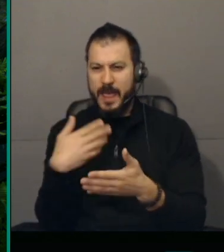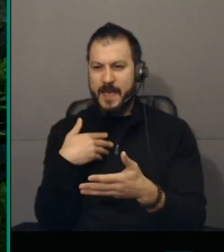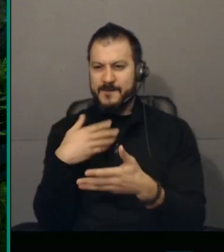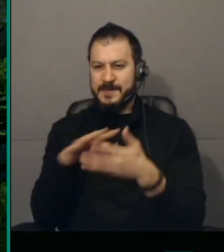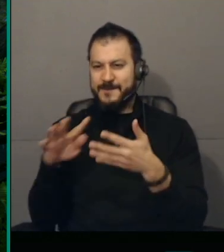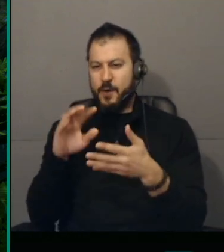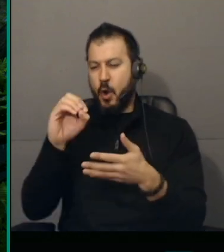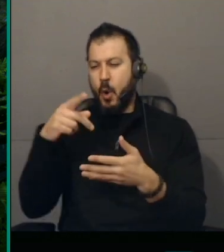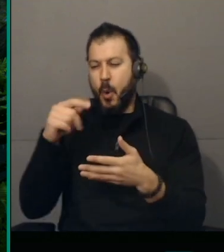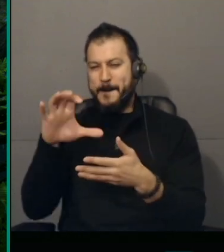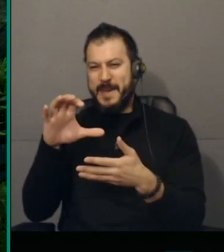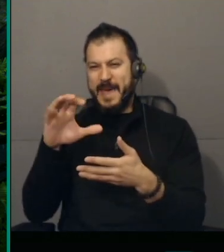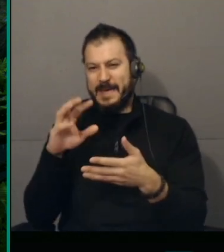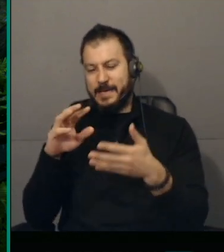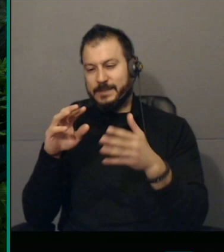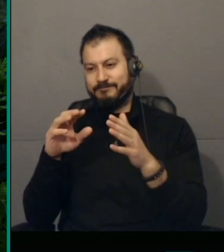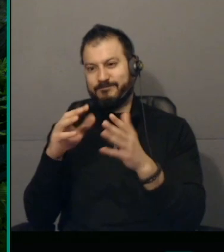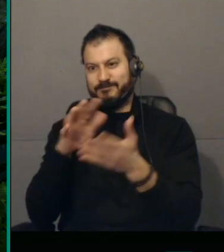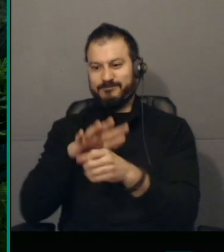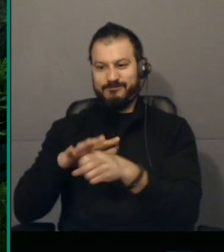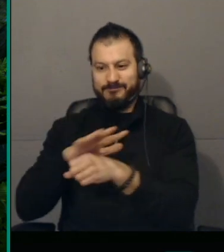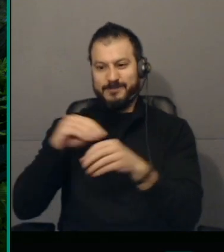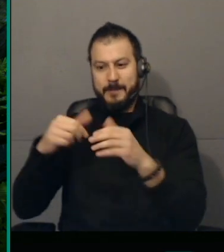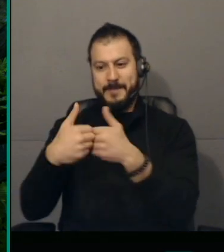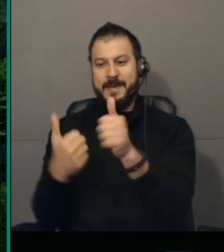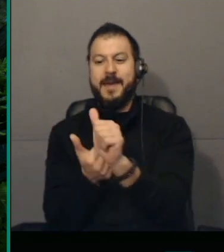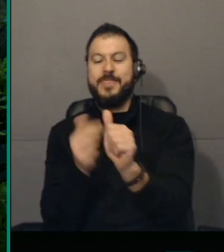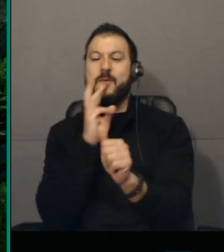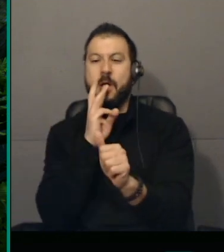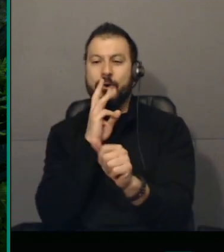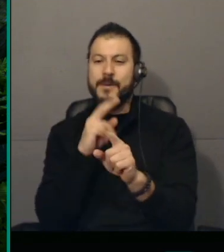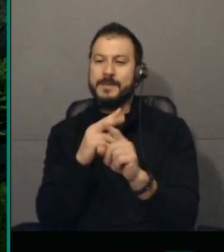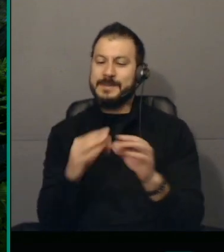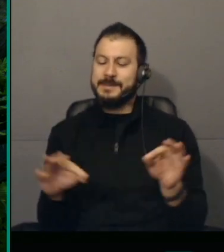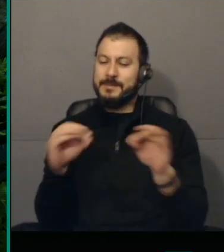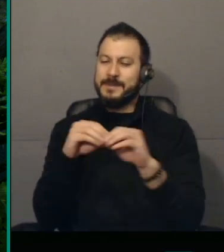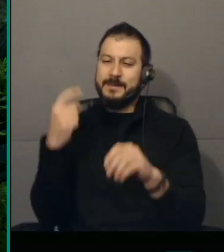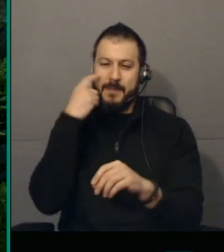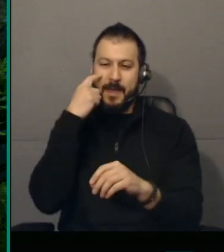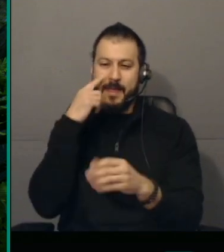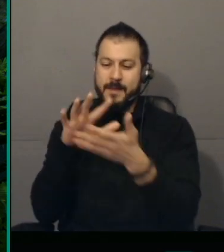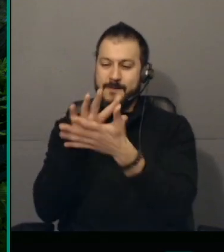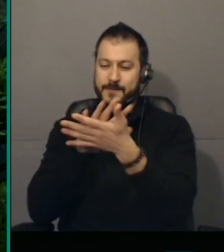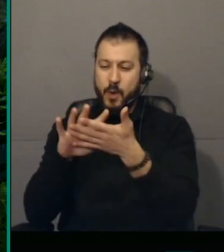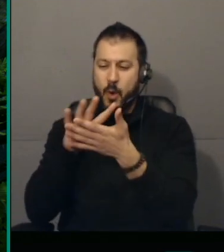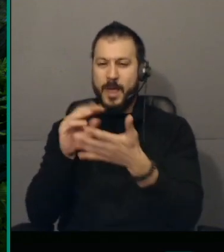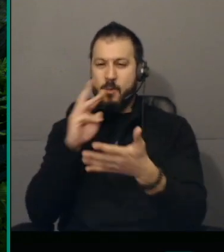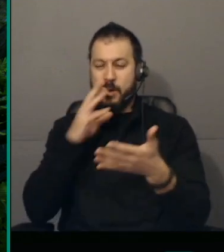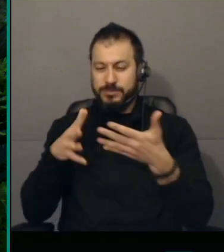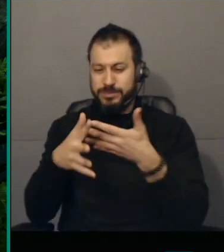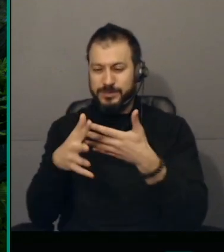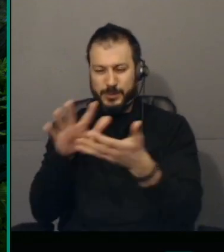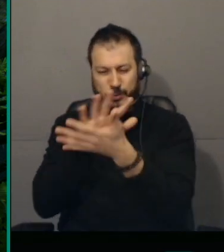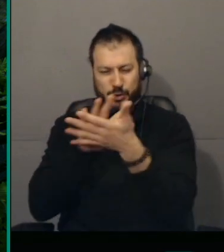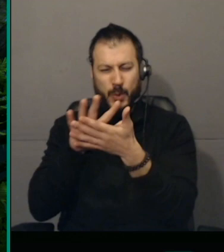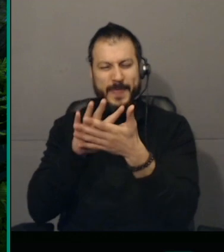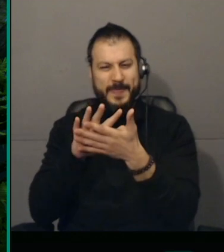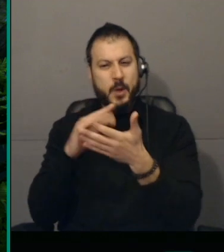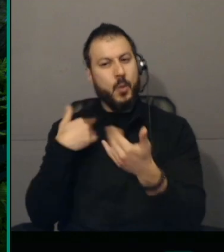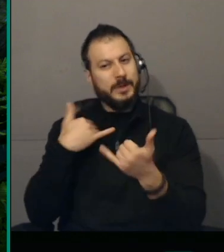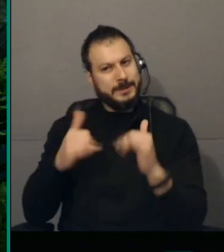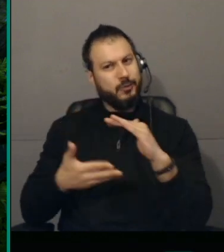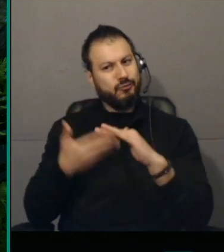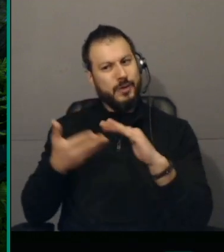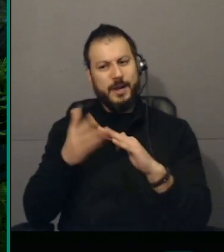of opaque geometry underneath that water. What's important to keep in mind is that while both fog and translucency are obscuring the scene behind it, we're